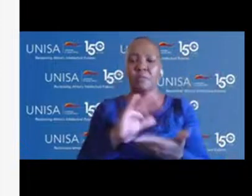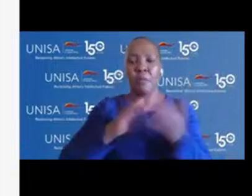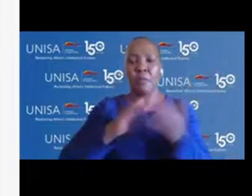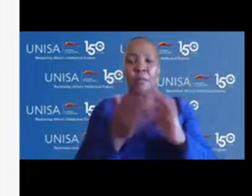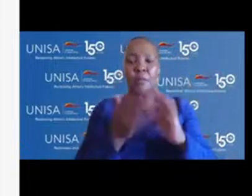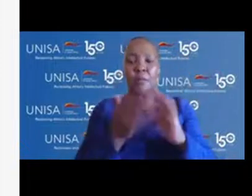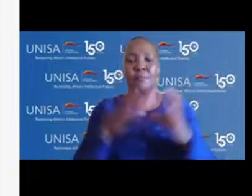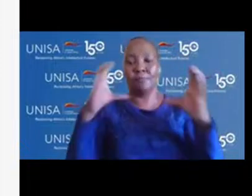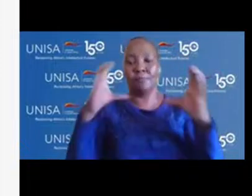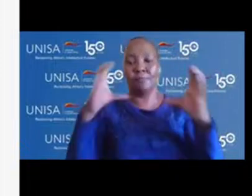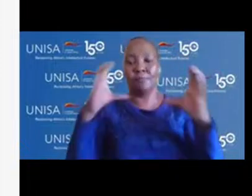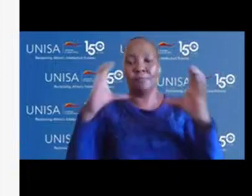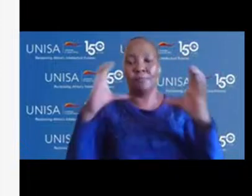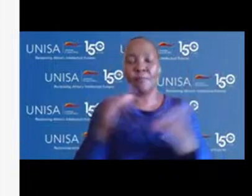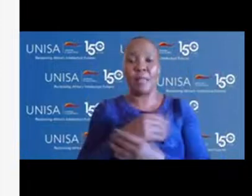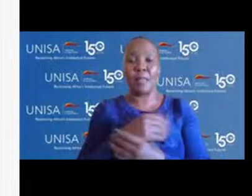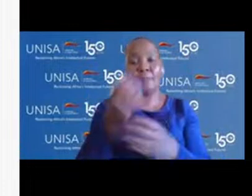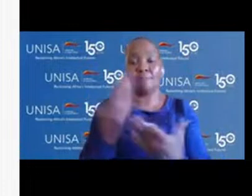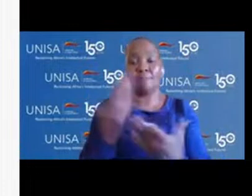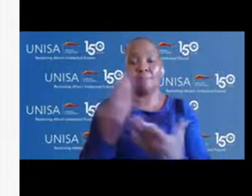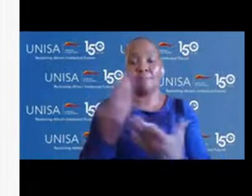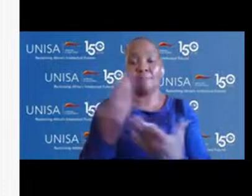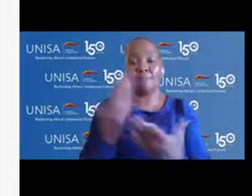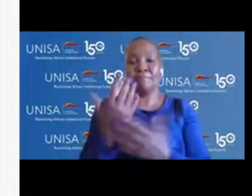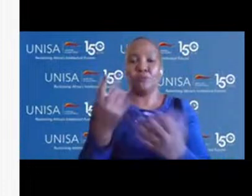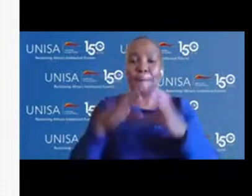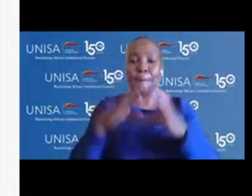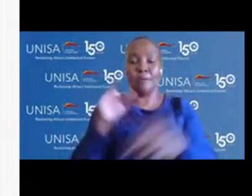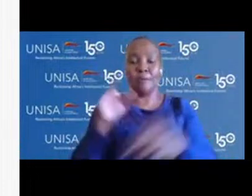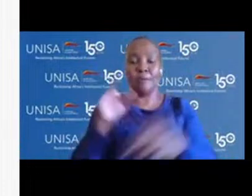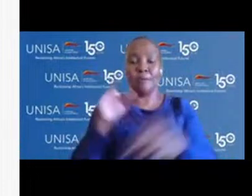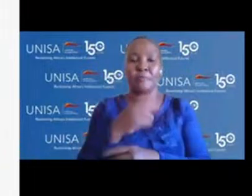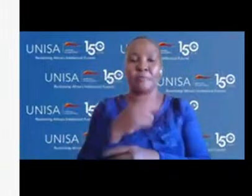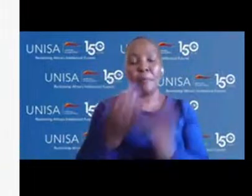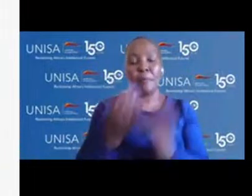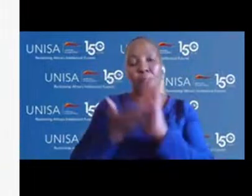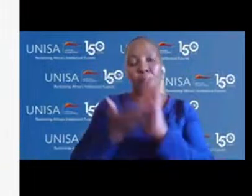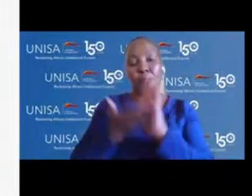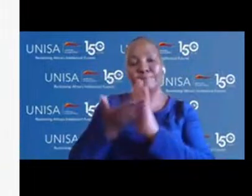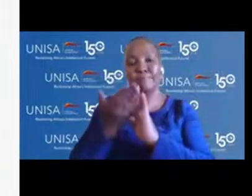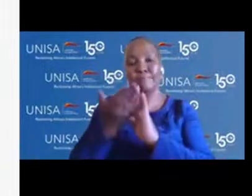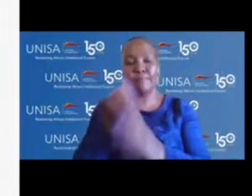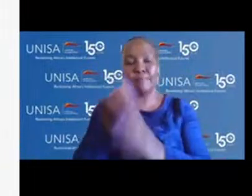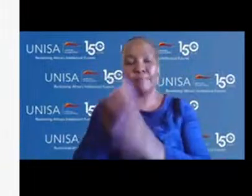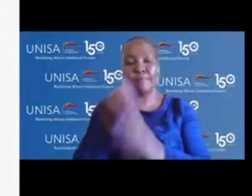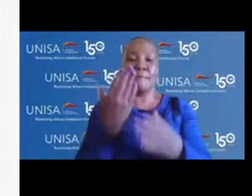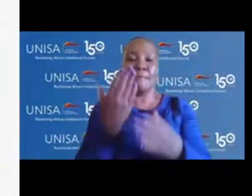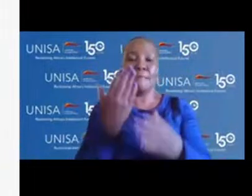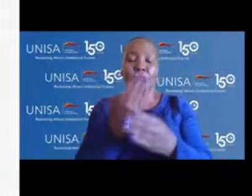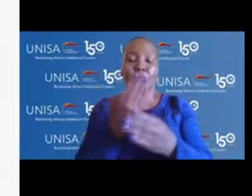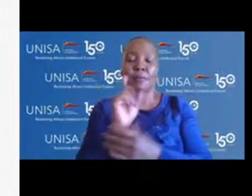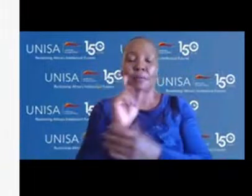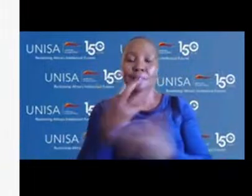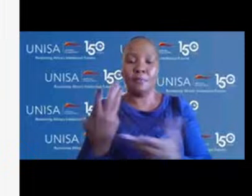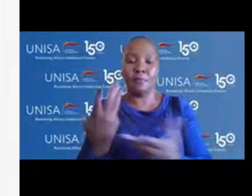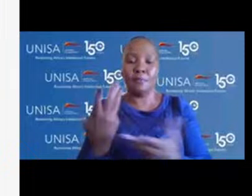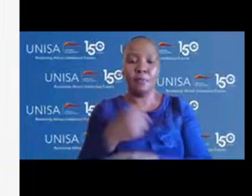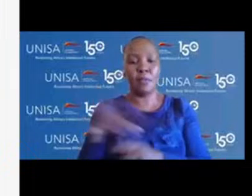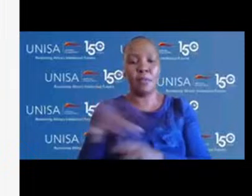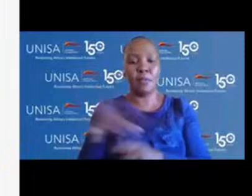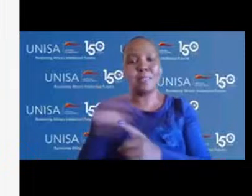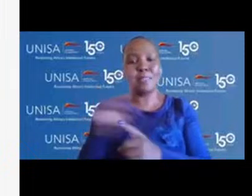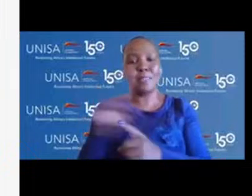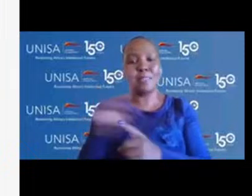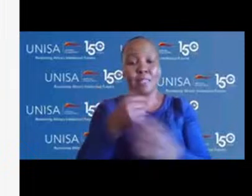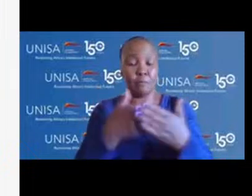size will be bigger as well. Then what you can do is you're going to upload, in my case, let's say a file. So I'm sure you've seen this before